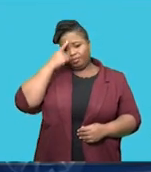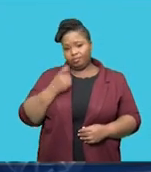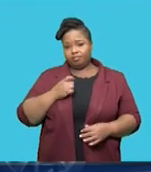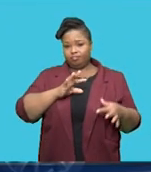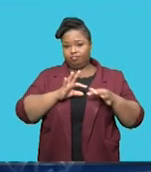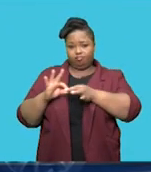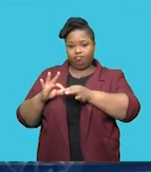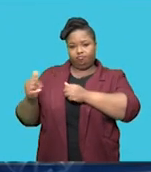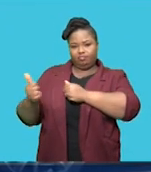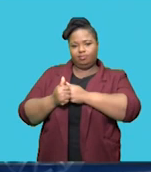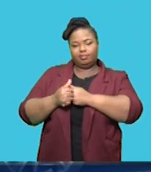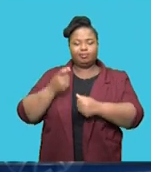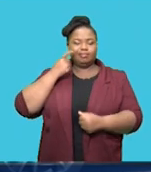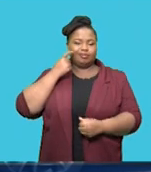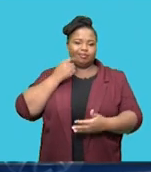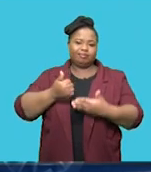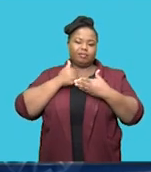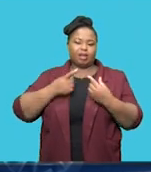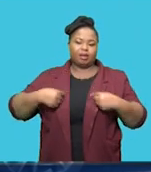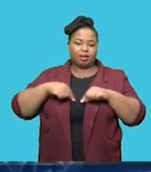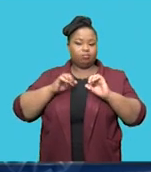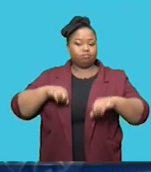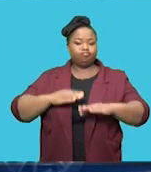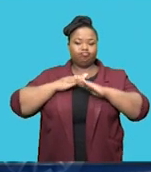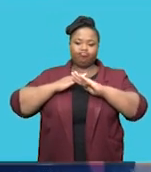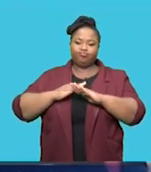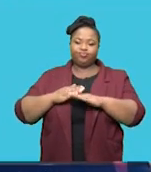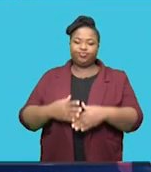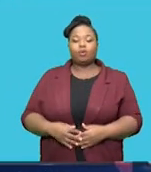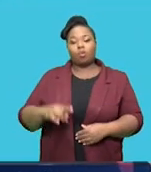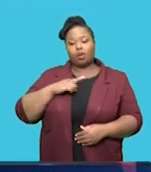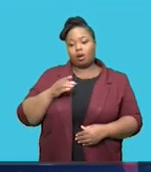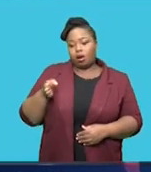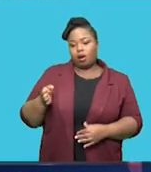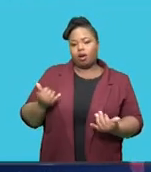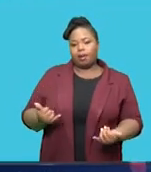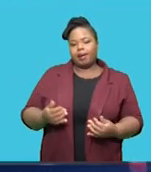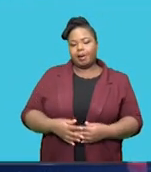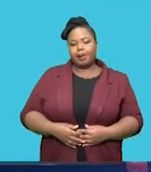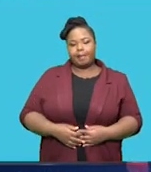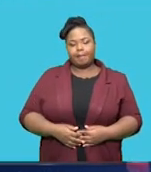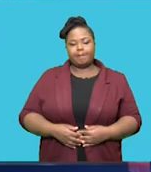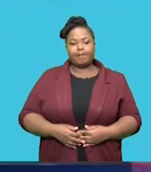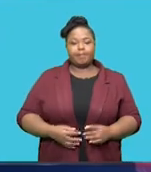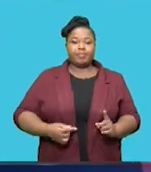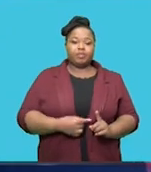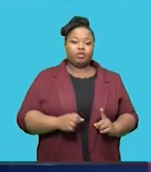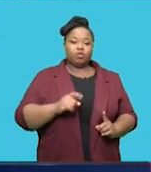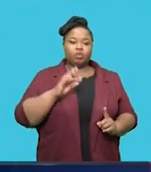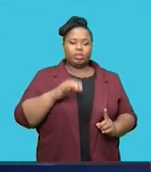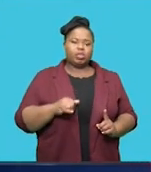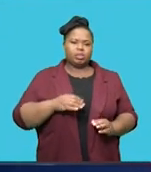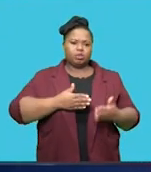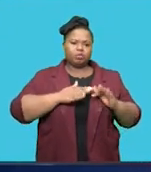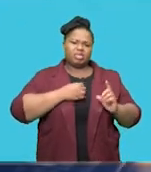with them, they will be able to assist us in preventing these fires. Hence we are here today. Solly, an activist of the